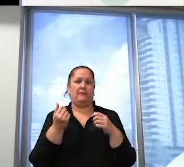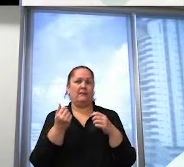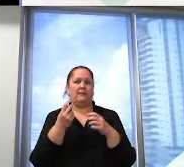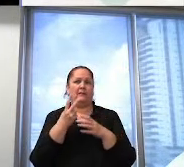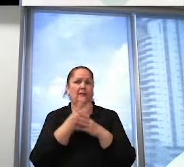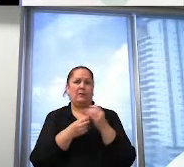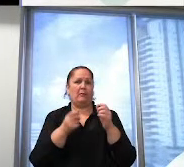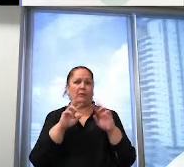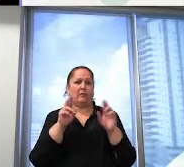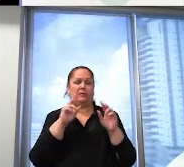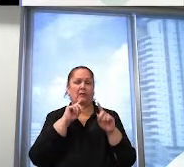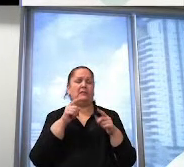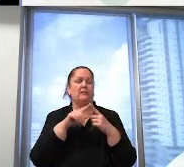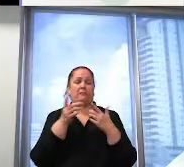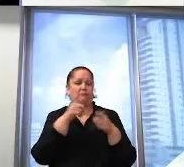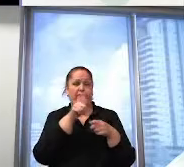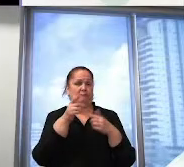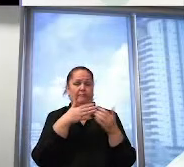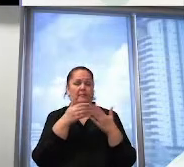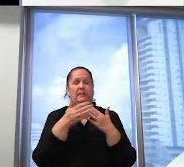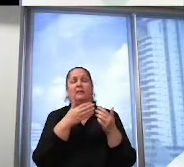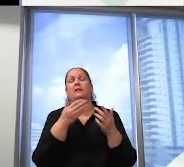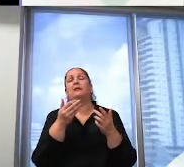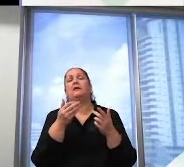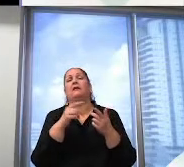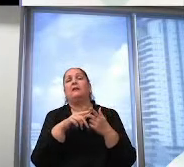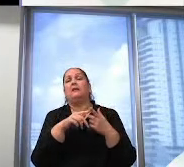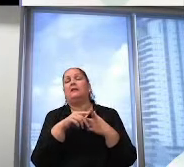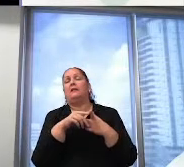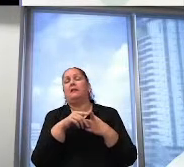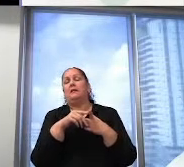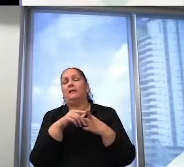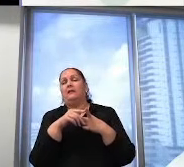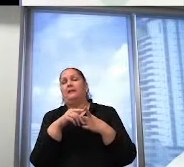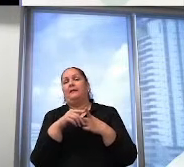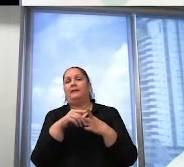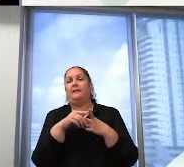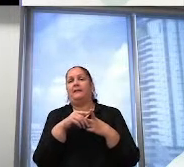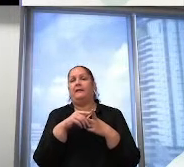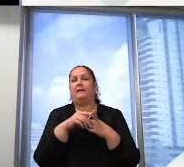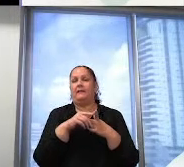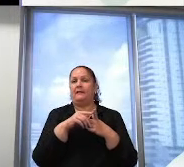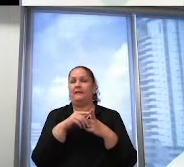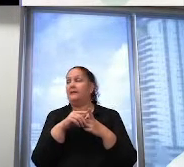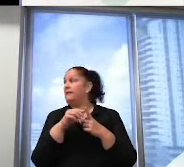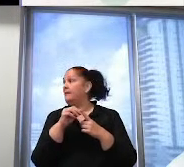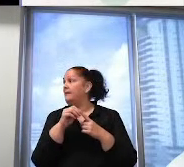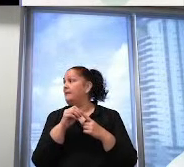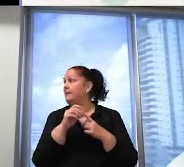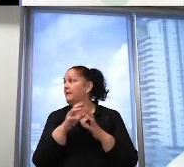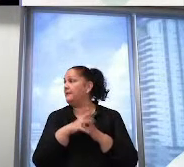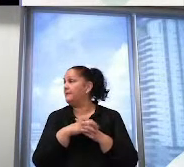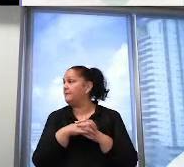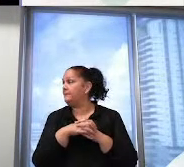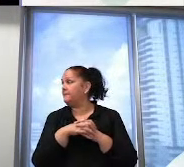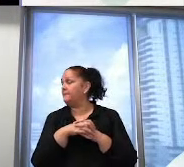in the, whatever they call it, on deck. Who'd you root for in the World Series? Nope. Don't want to say?